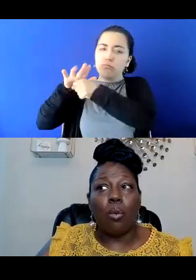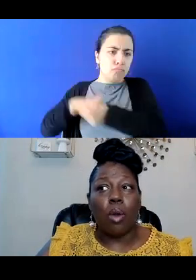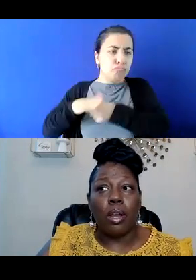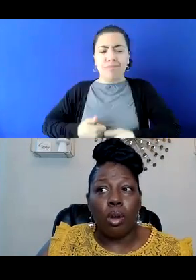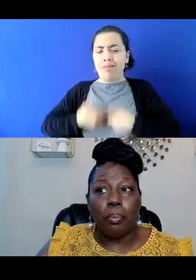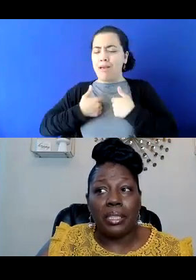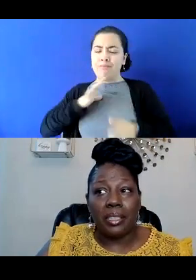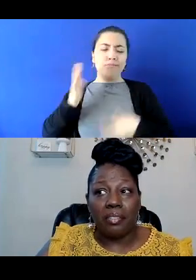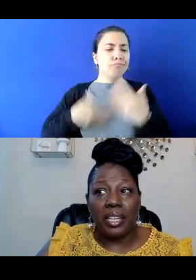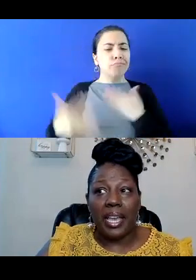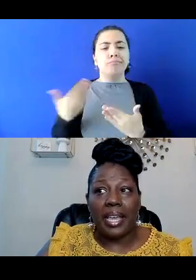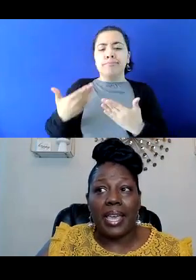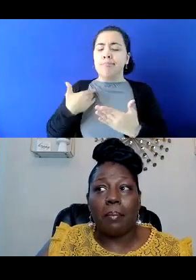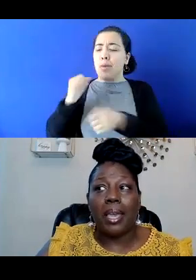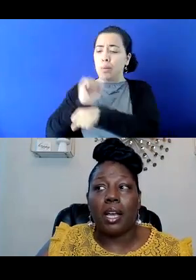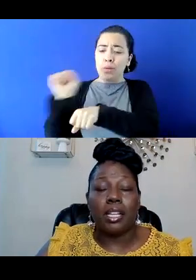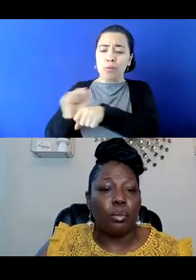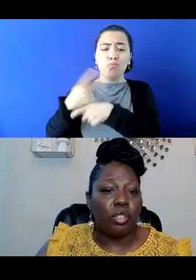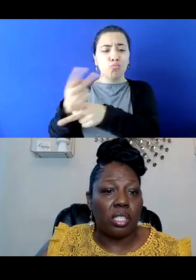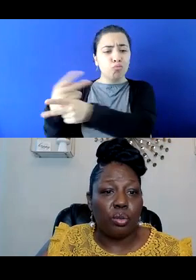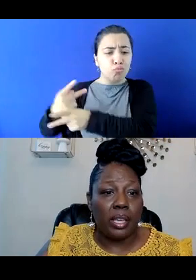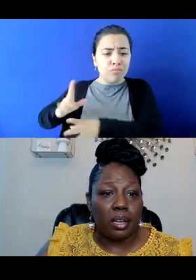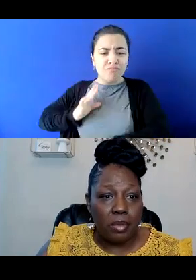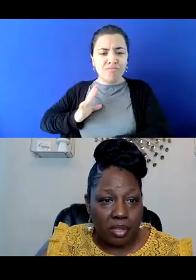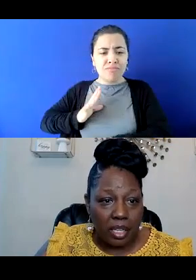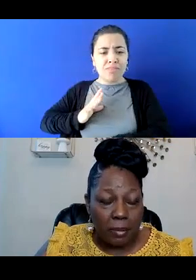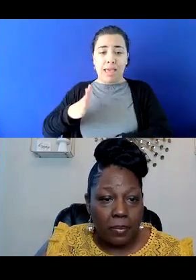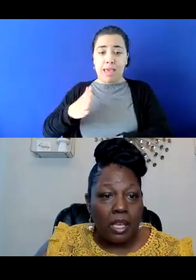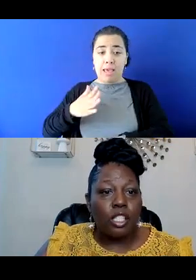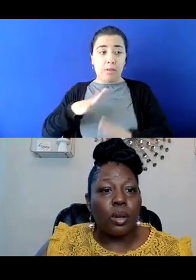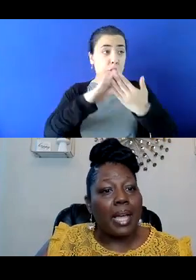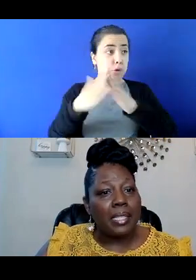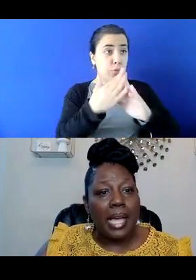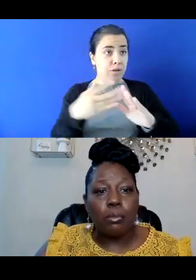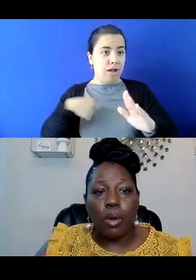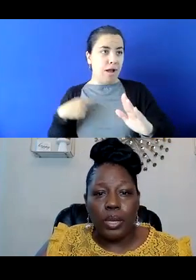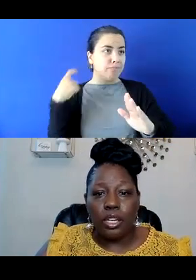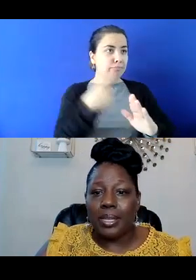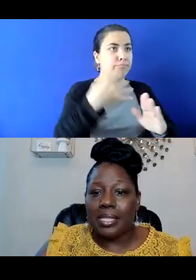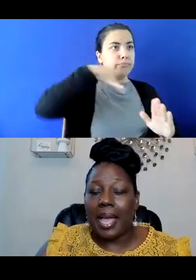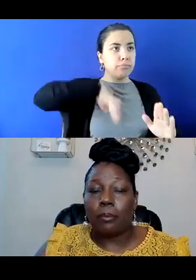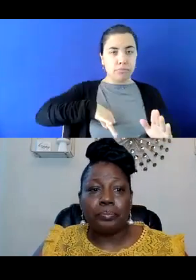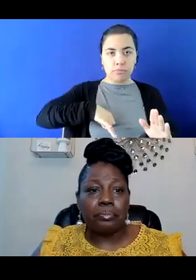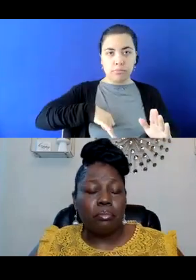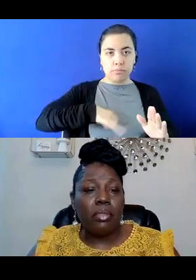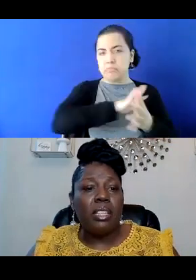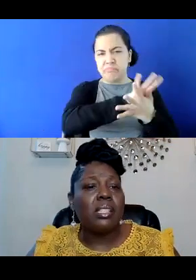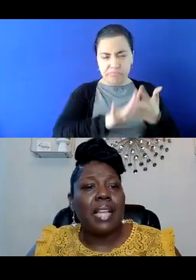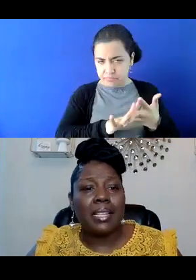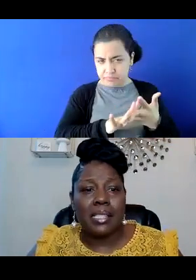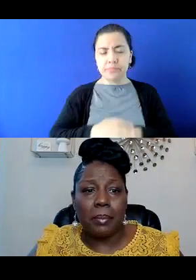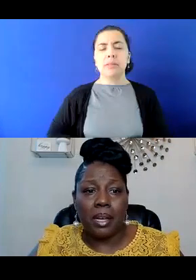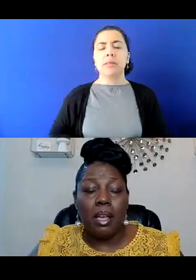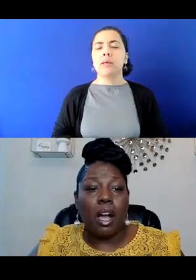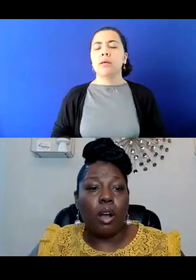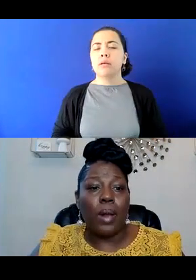they can work more productively, and they can make a contribution to their community. So a lot of times what we know is that there's a lot